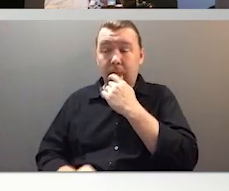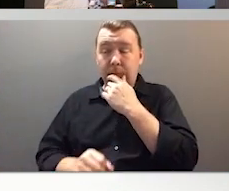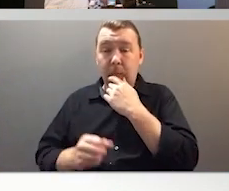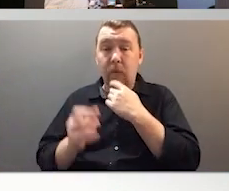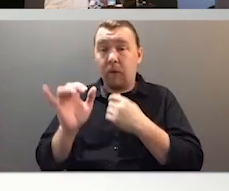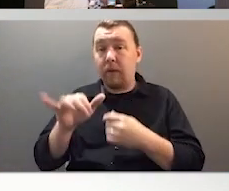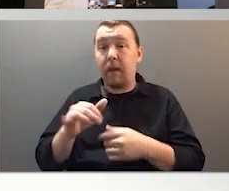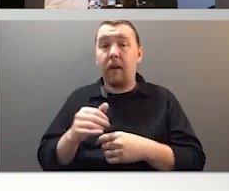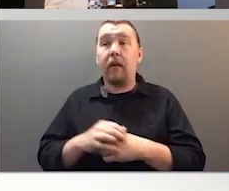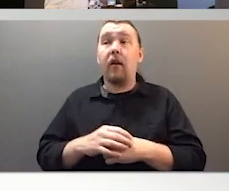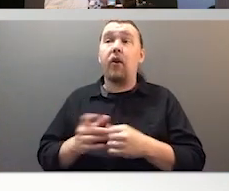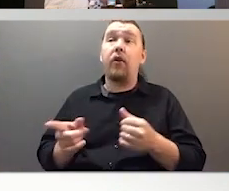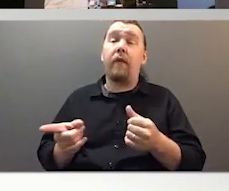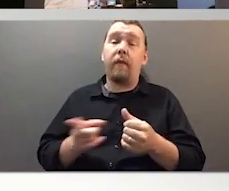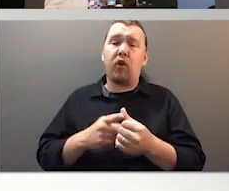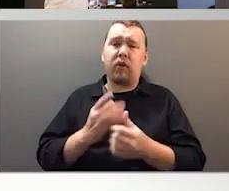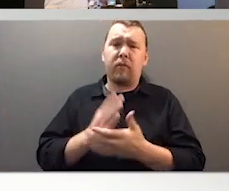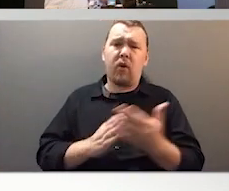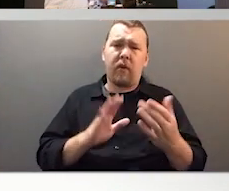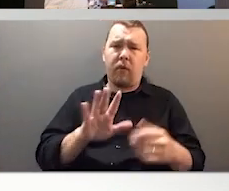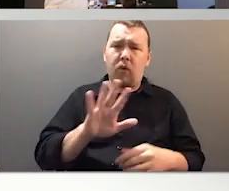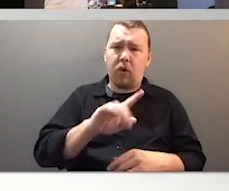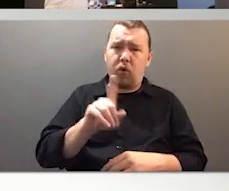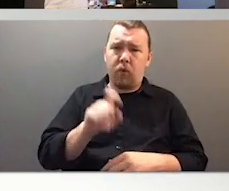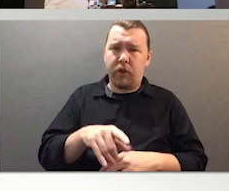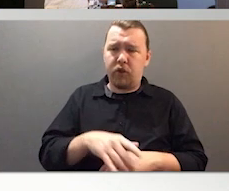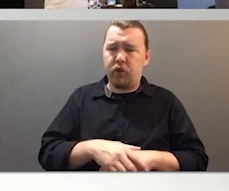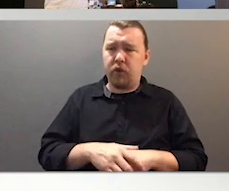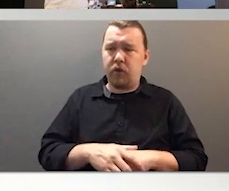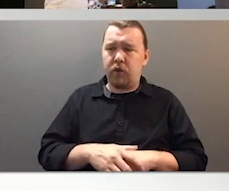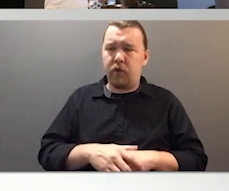first part of your question, you said